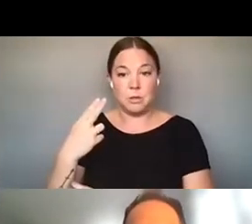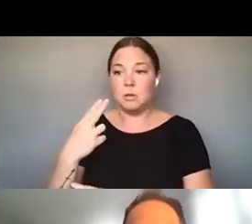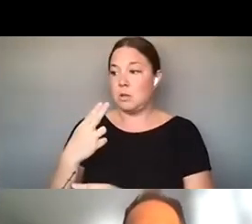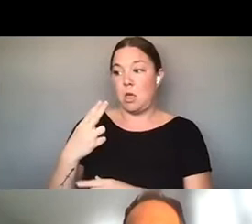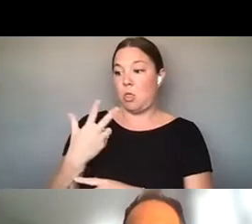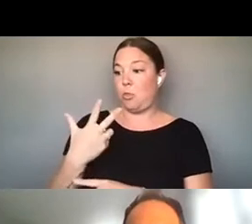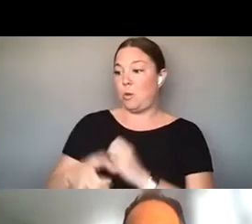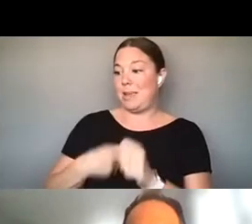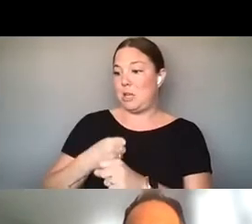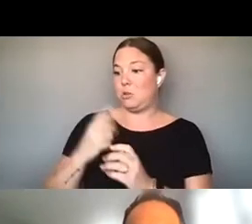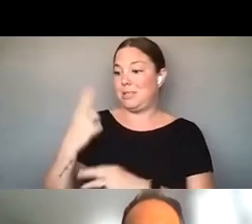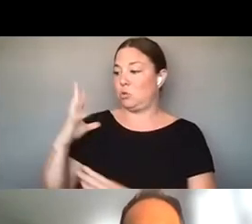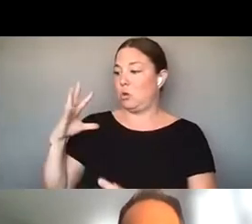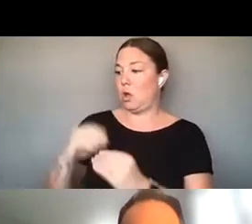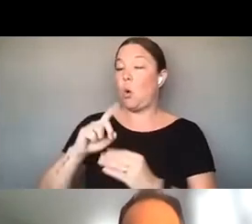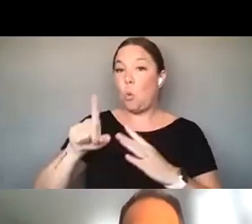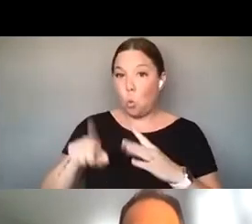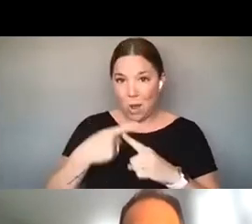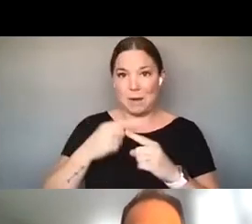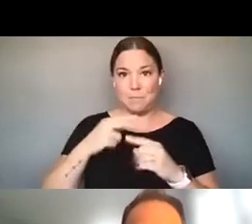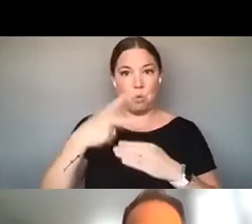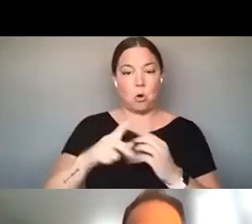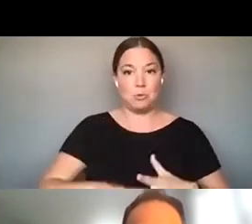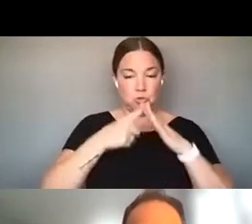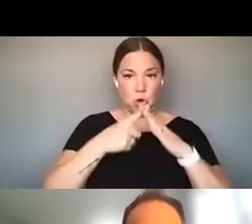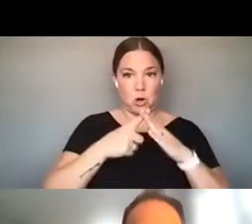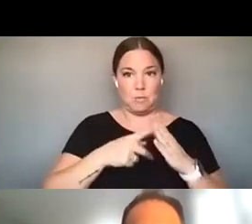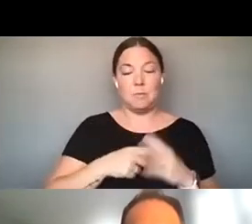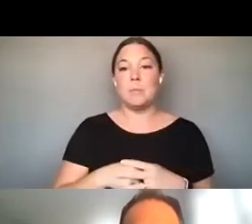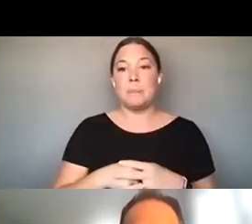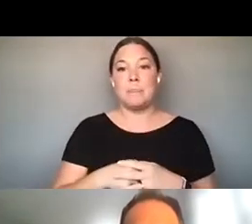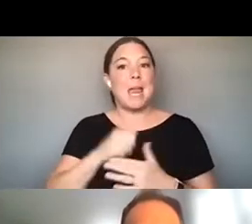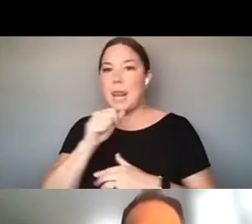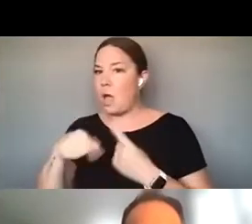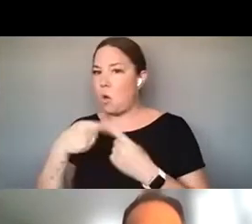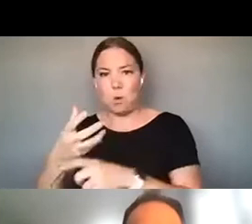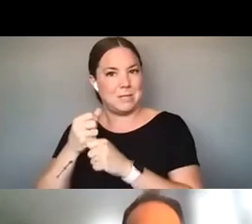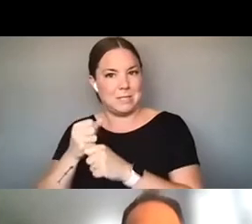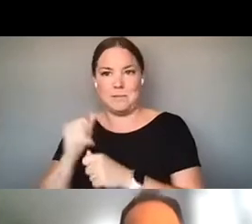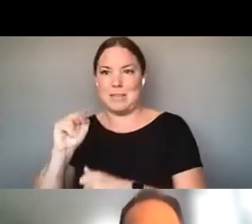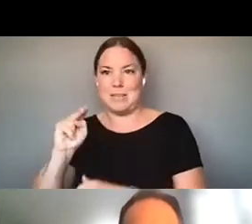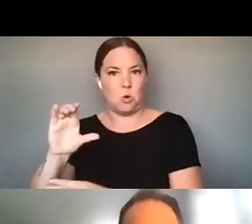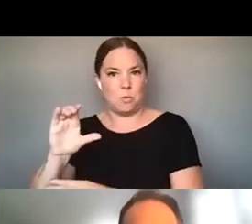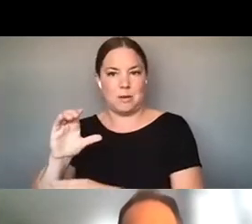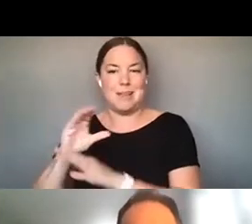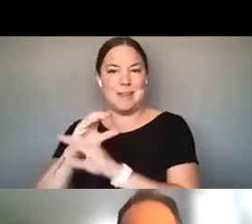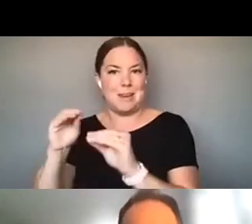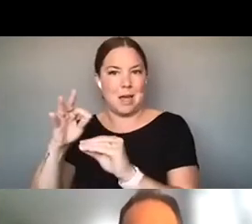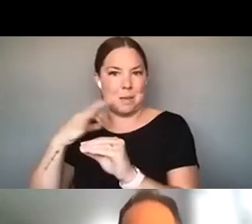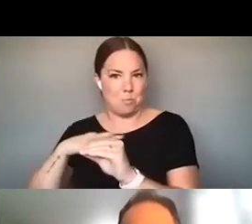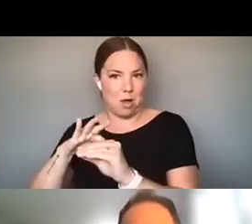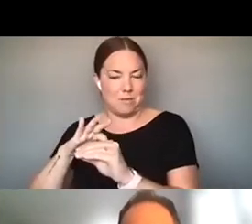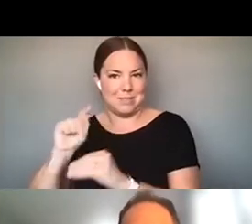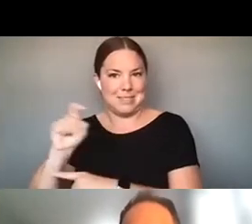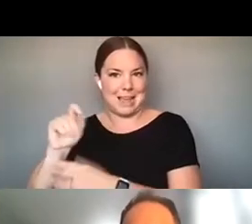began its programming and not when it incorporated or received non-profit tax-exempt status.